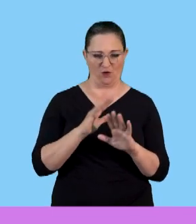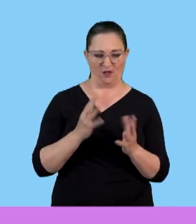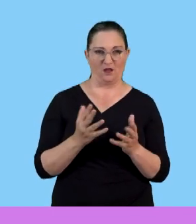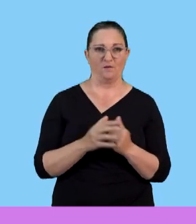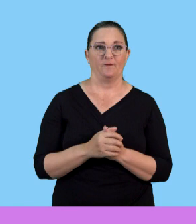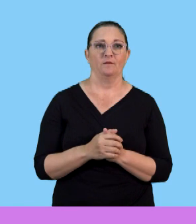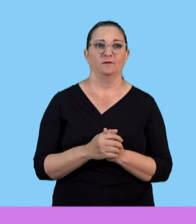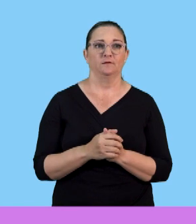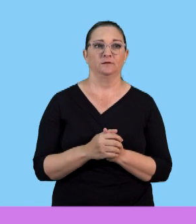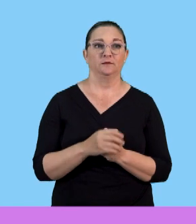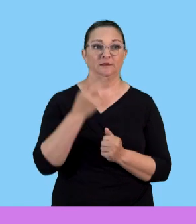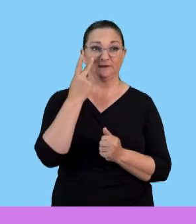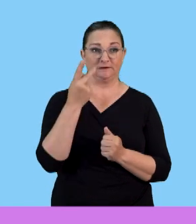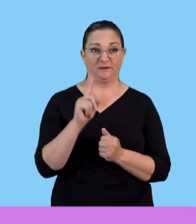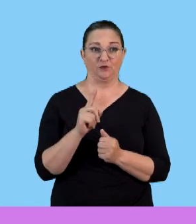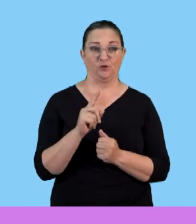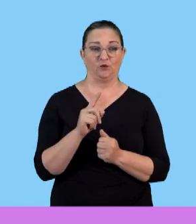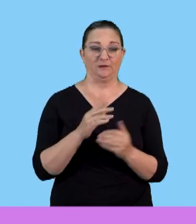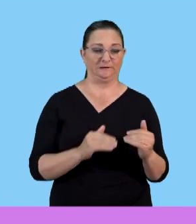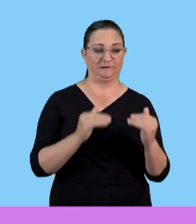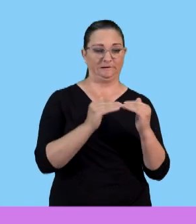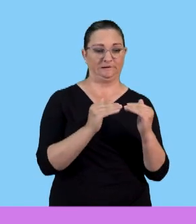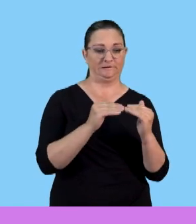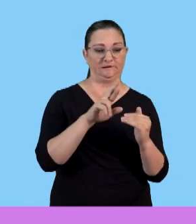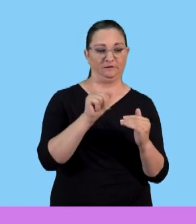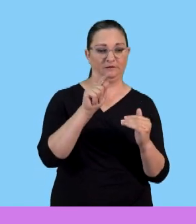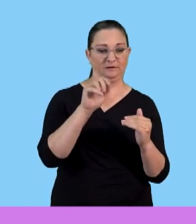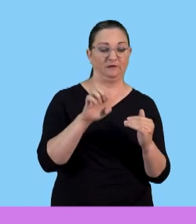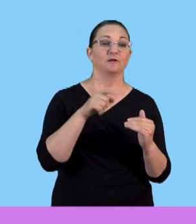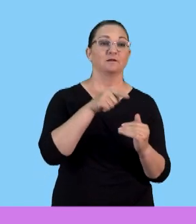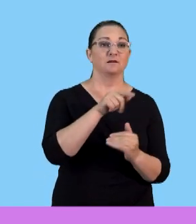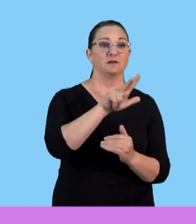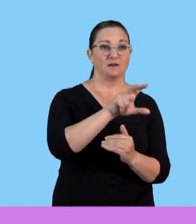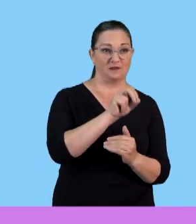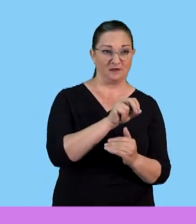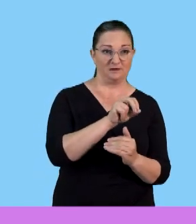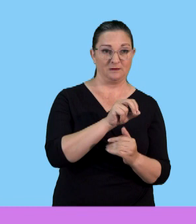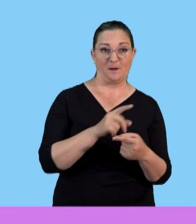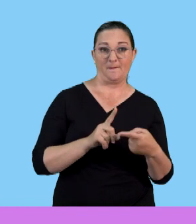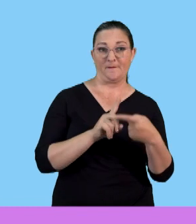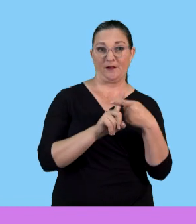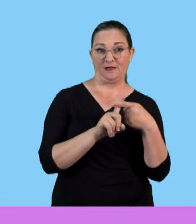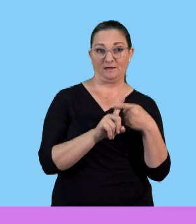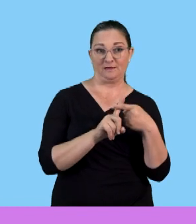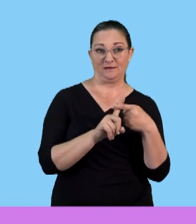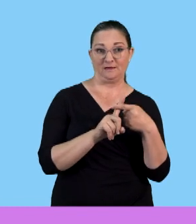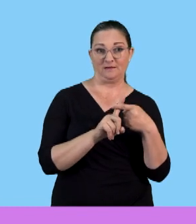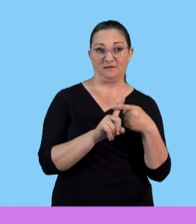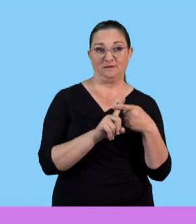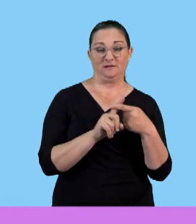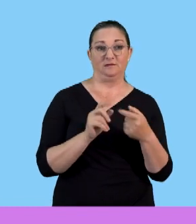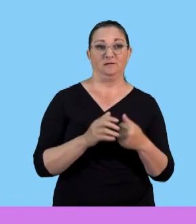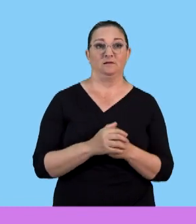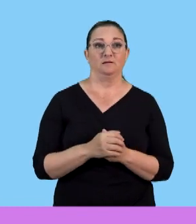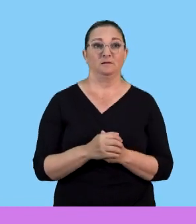calculated. Now, firstly, you have your standard rate, which is 80 rand. Then you're going to say plus because of